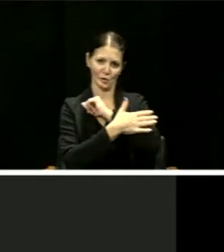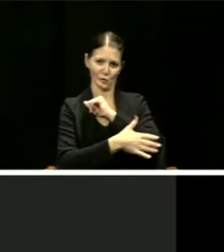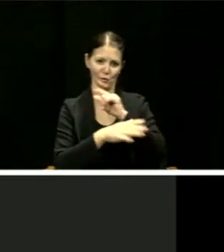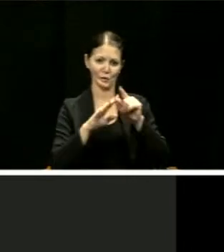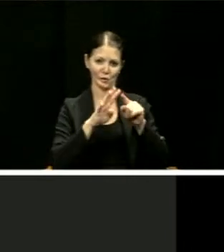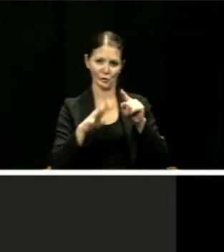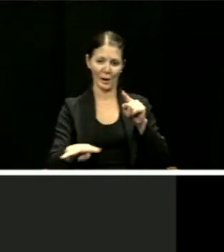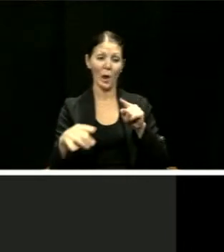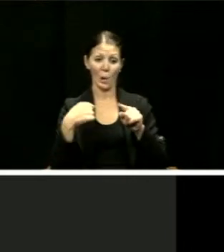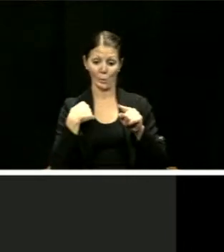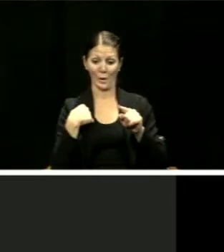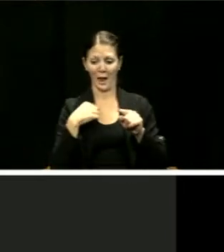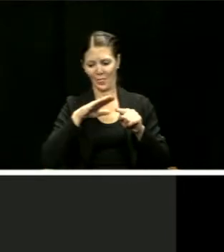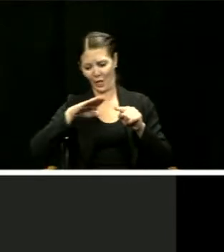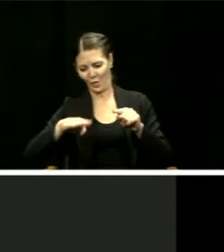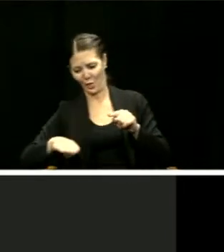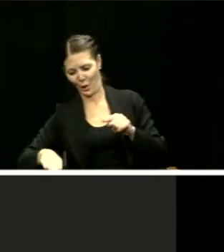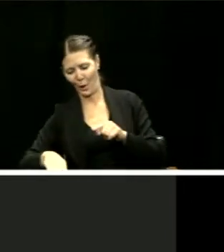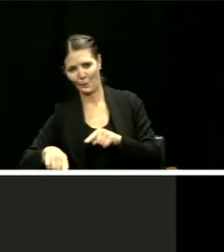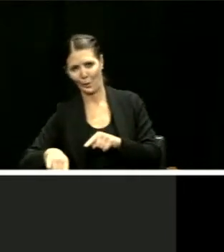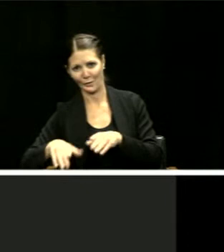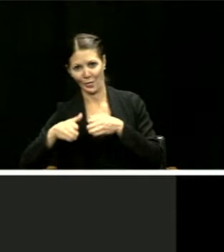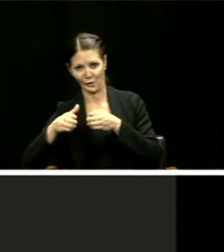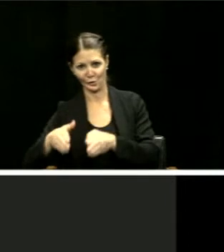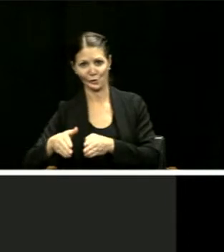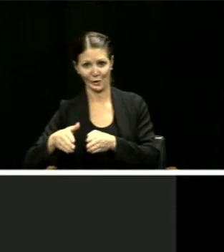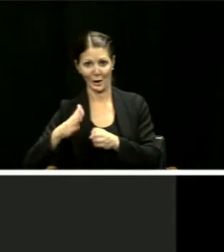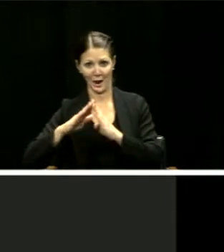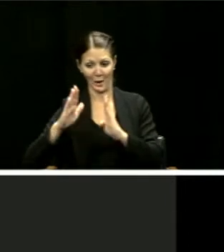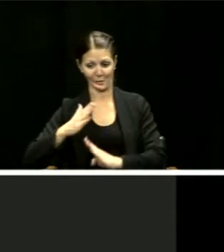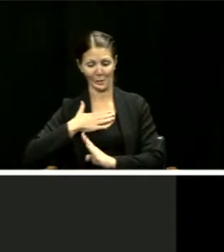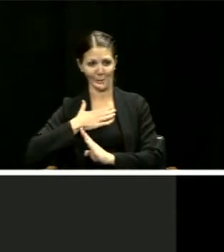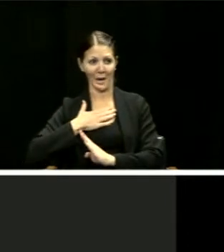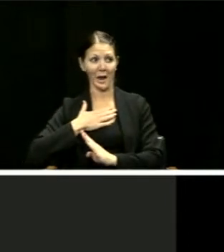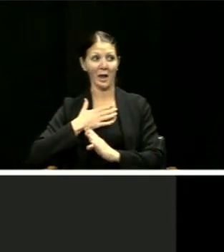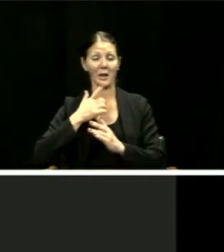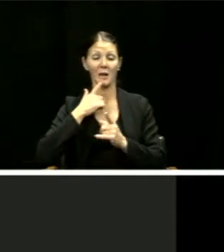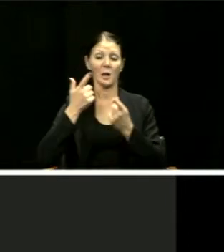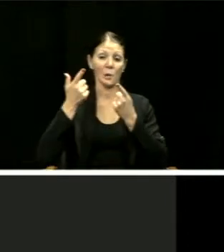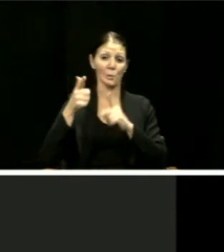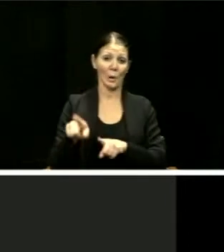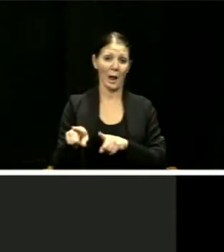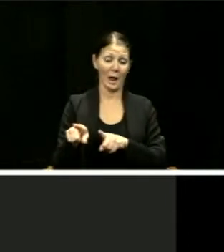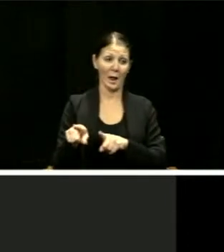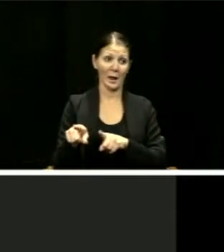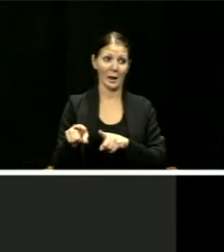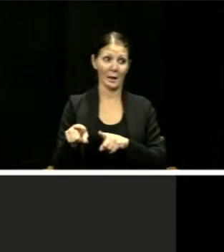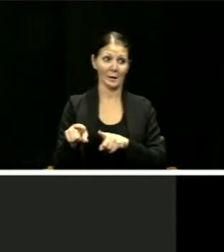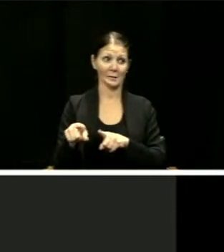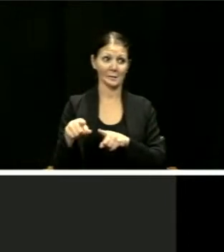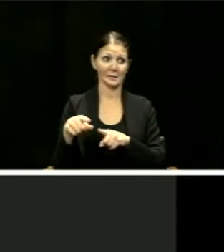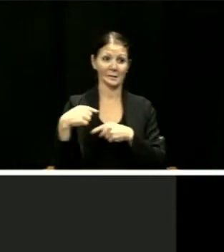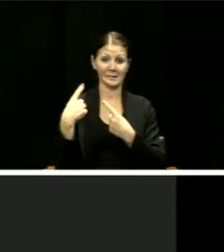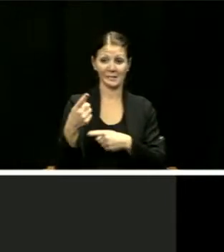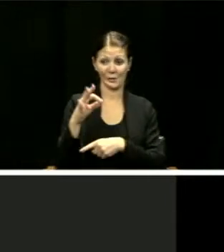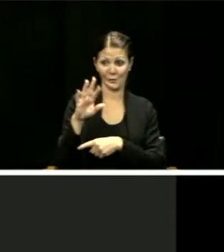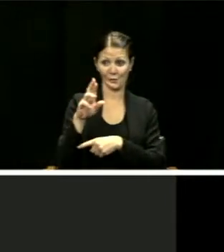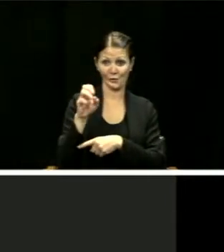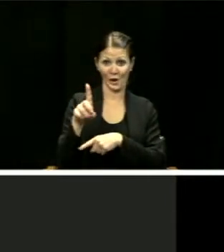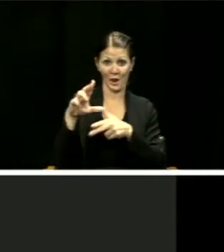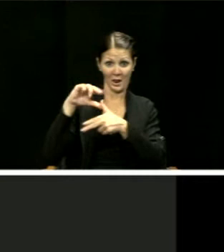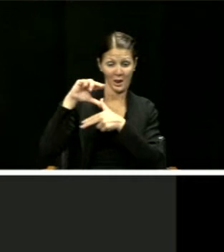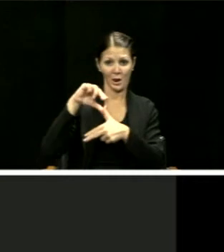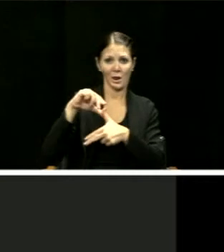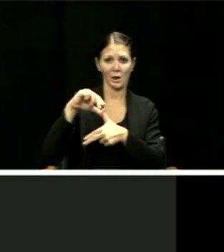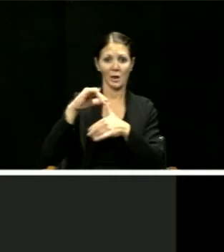low point of the street. And what happens, and what's happened in the remnants of Fred was that we took on